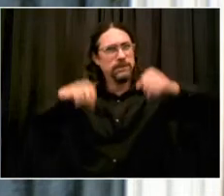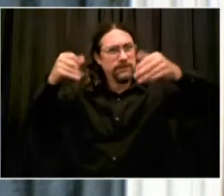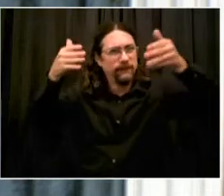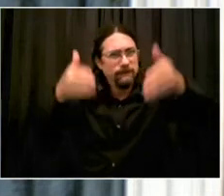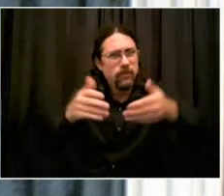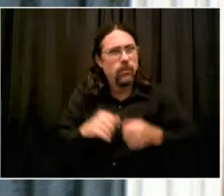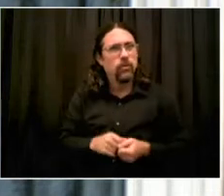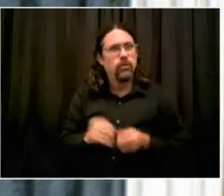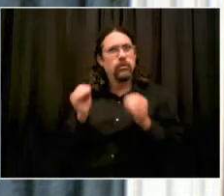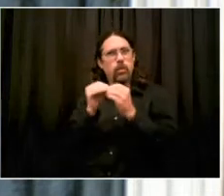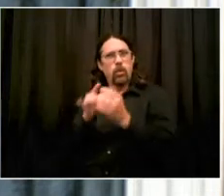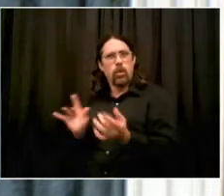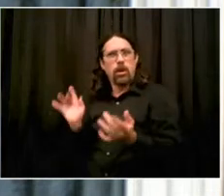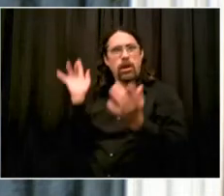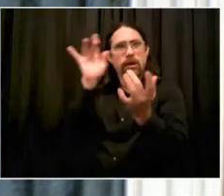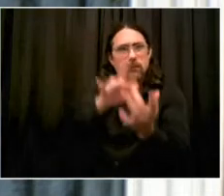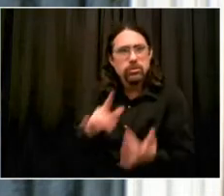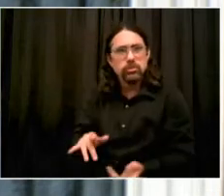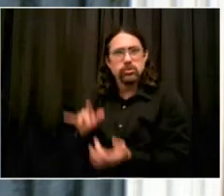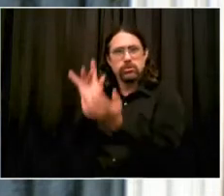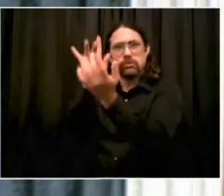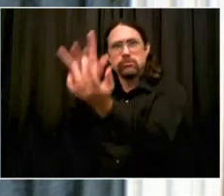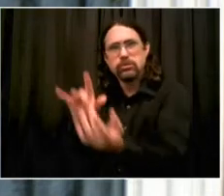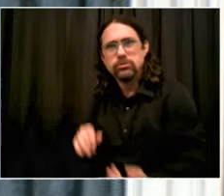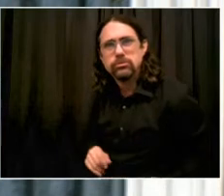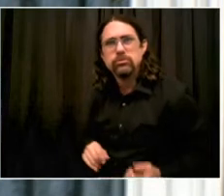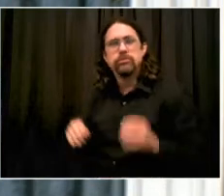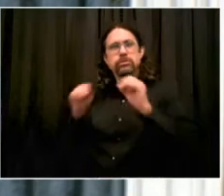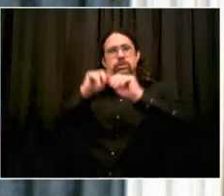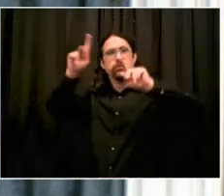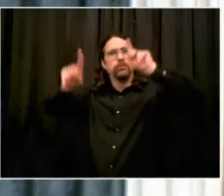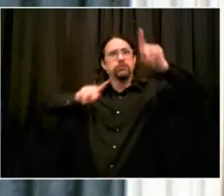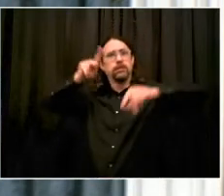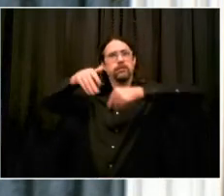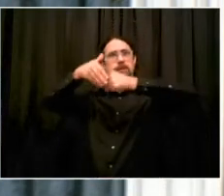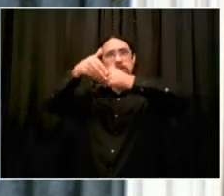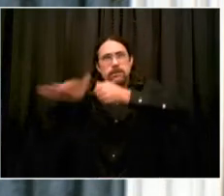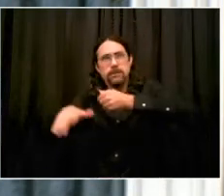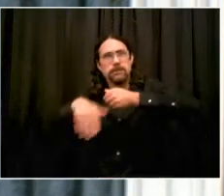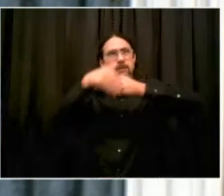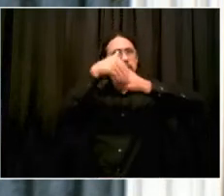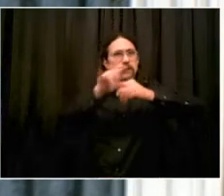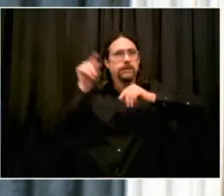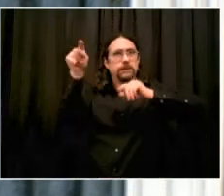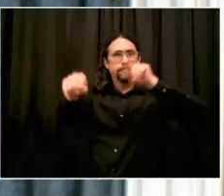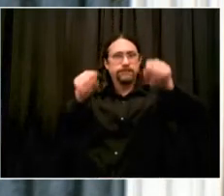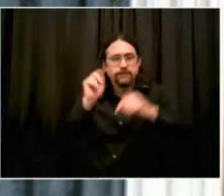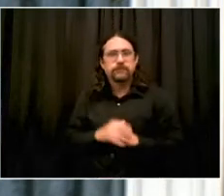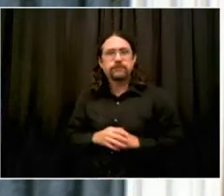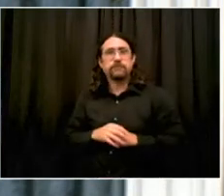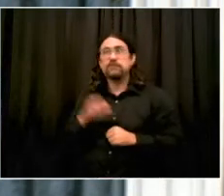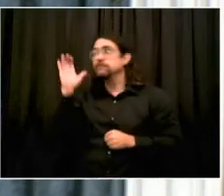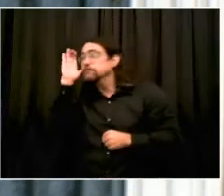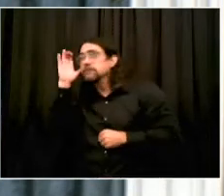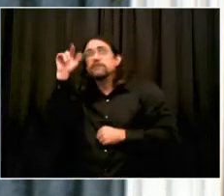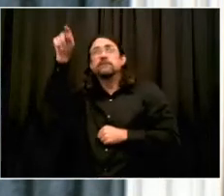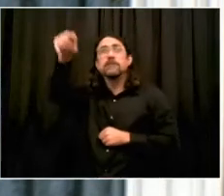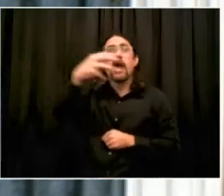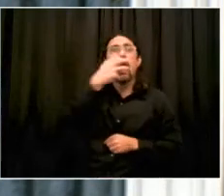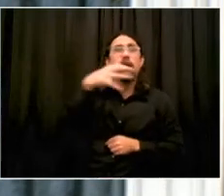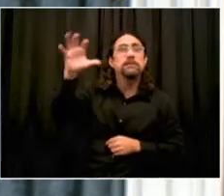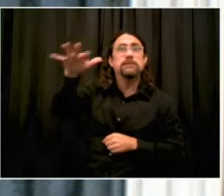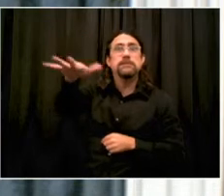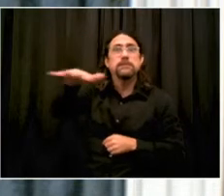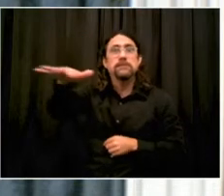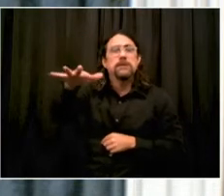city where we know there are people in need of that help. We reach out to them, we engage